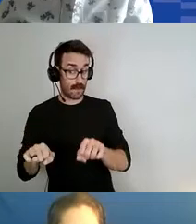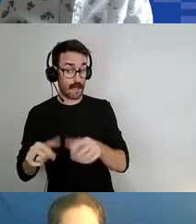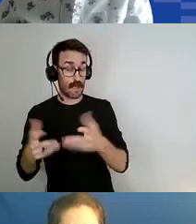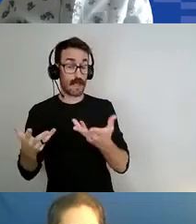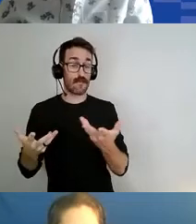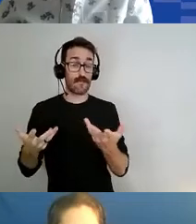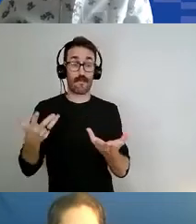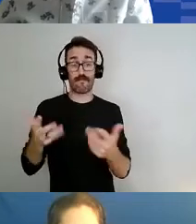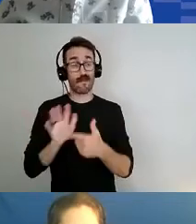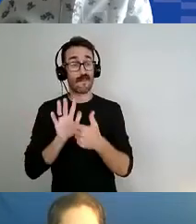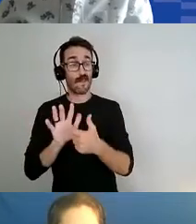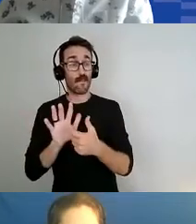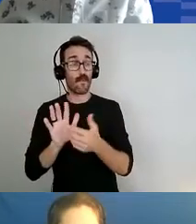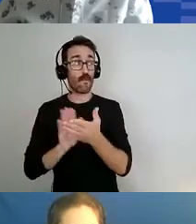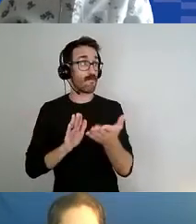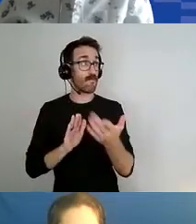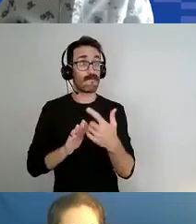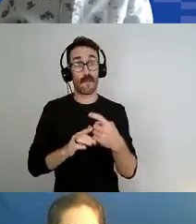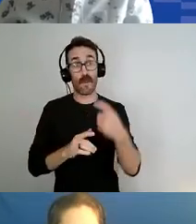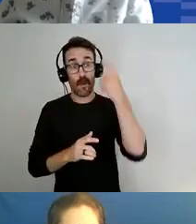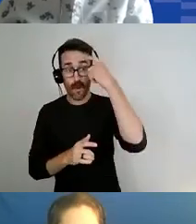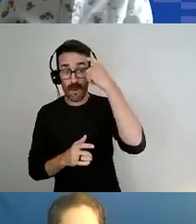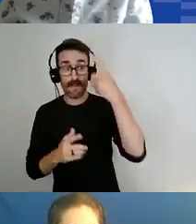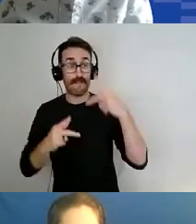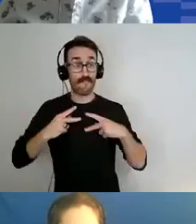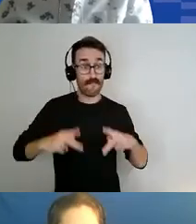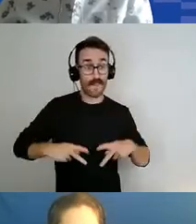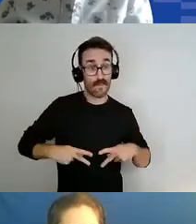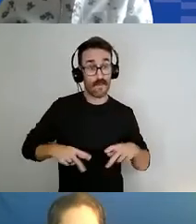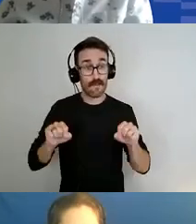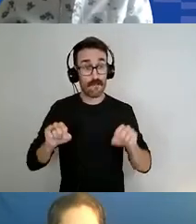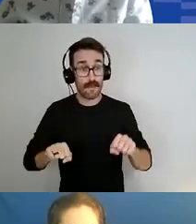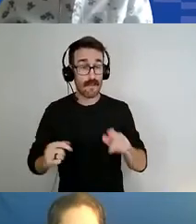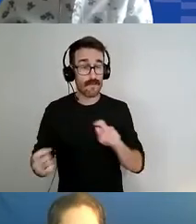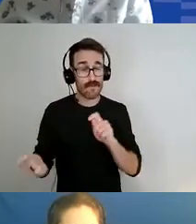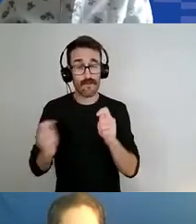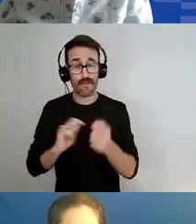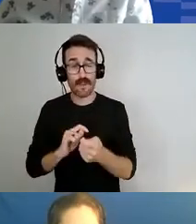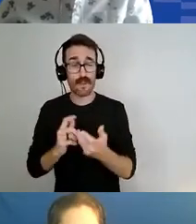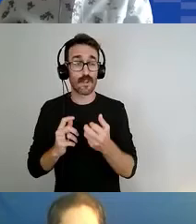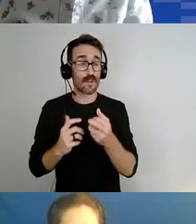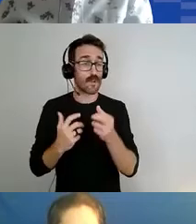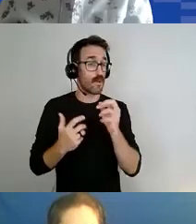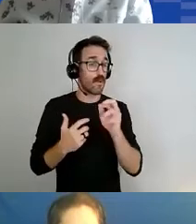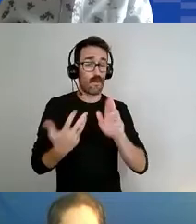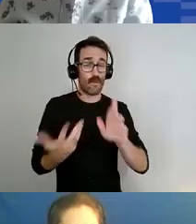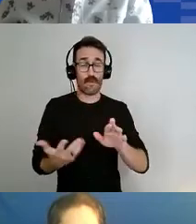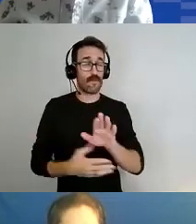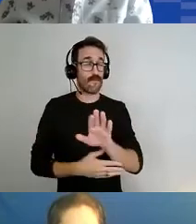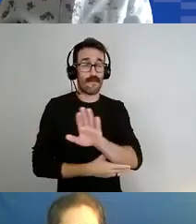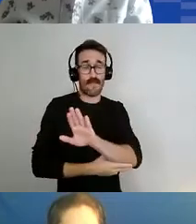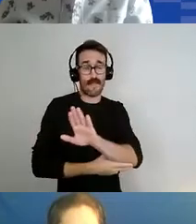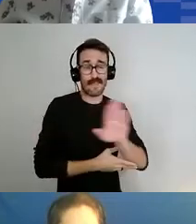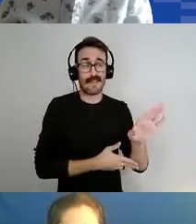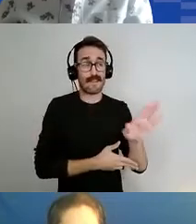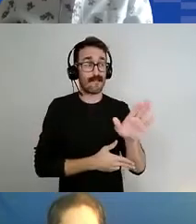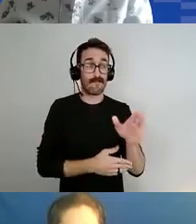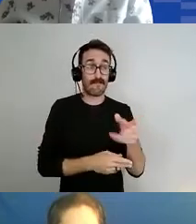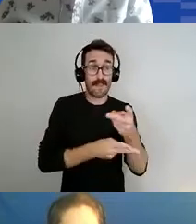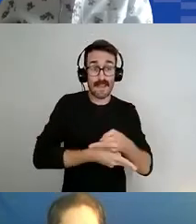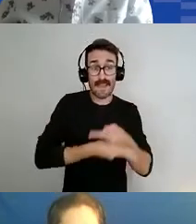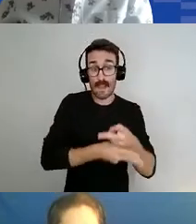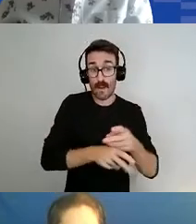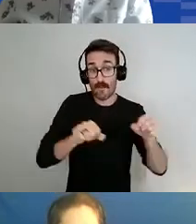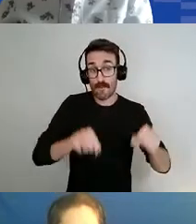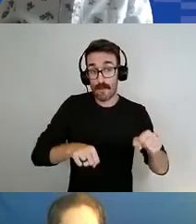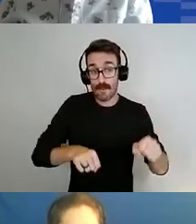so whether that's cognitive or physical abilities, or change in their ability to provide care to